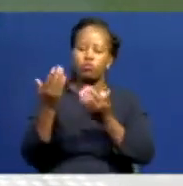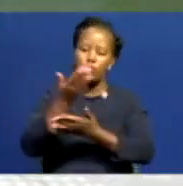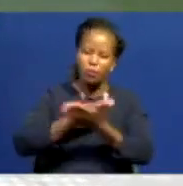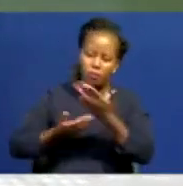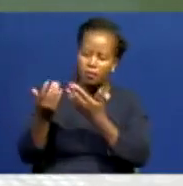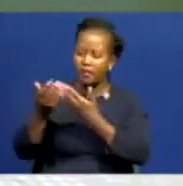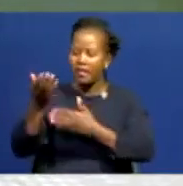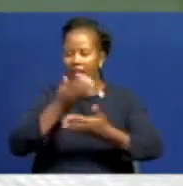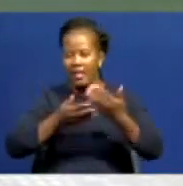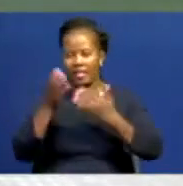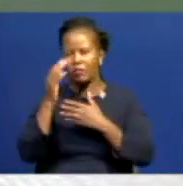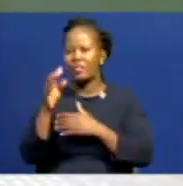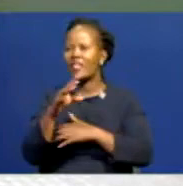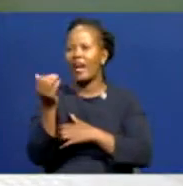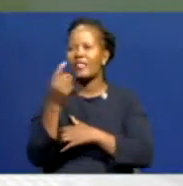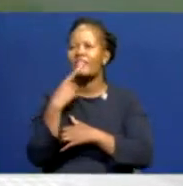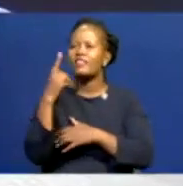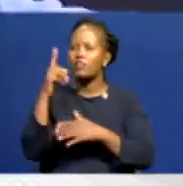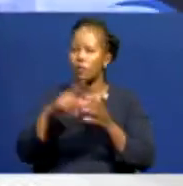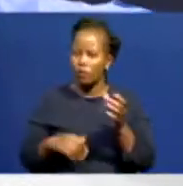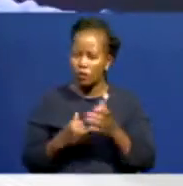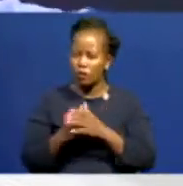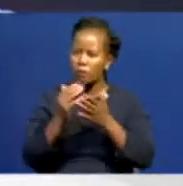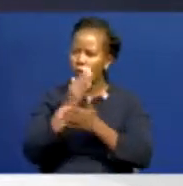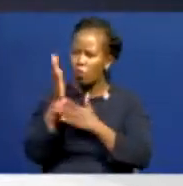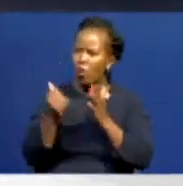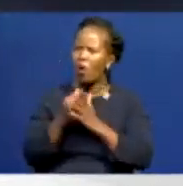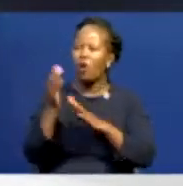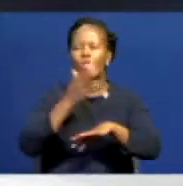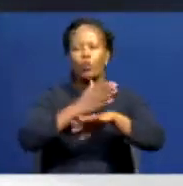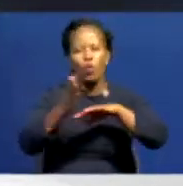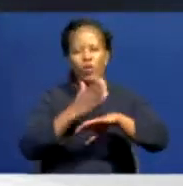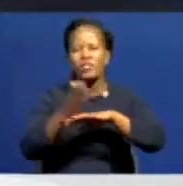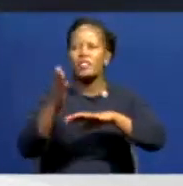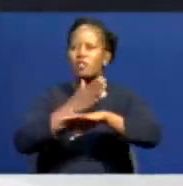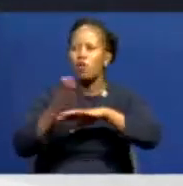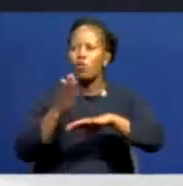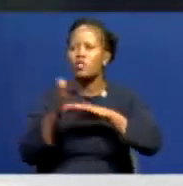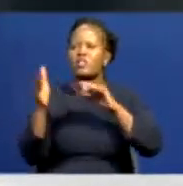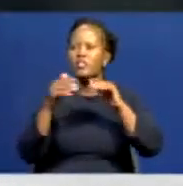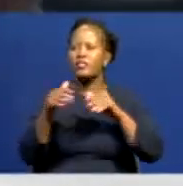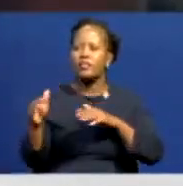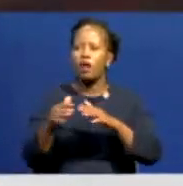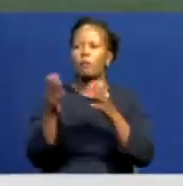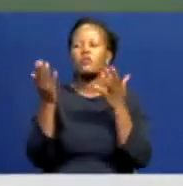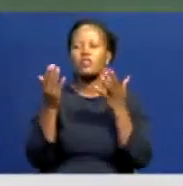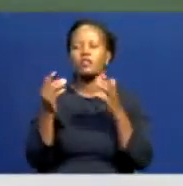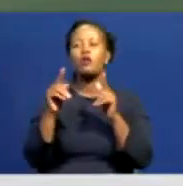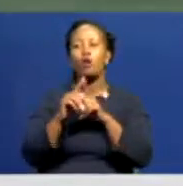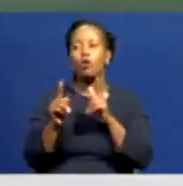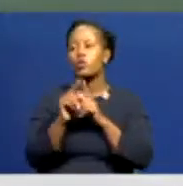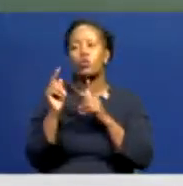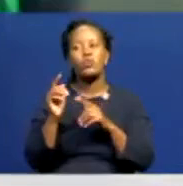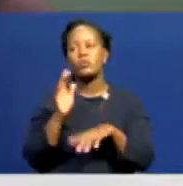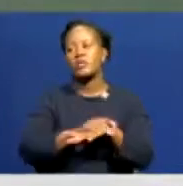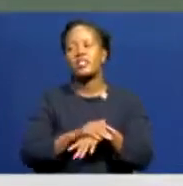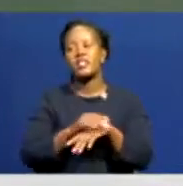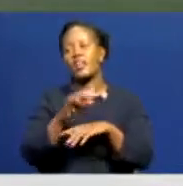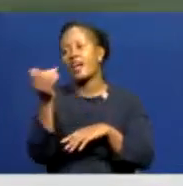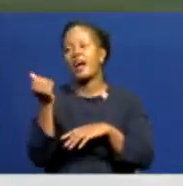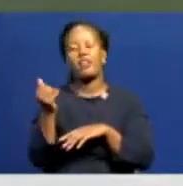tell him, my friend, all these chances that you are wasting, African are the ones that will give us the early ticket back home,